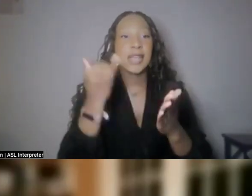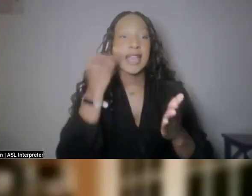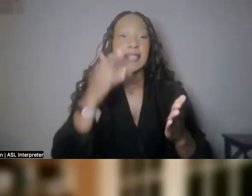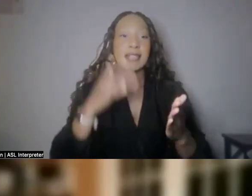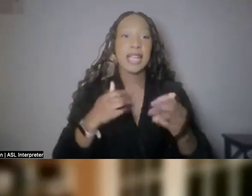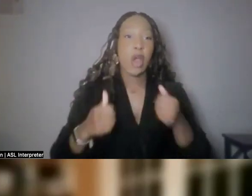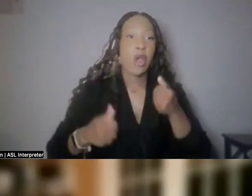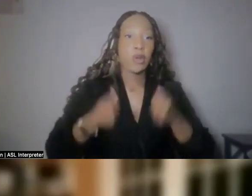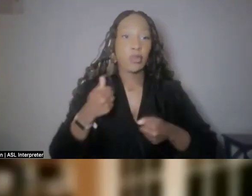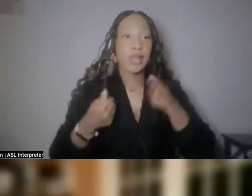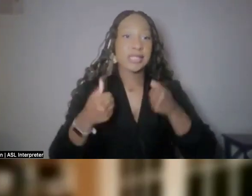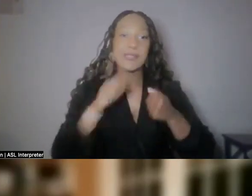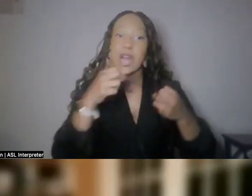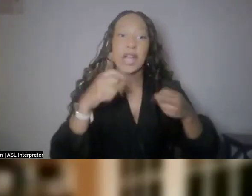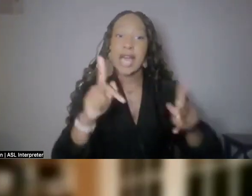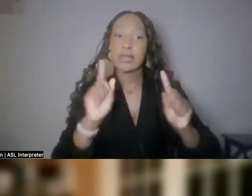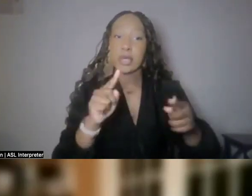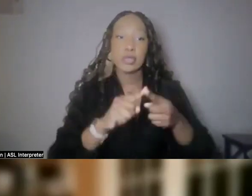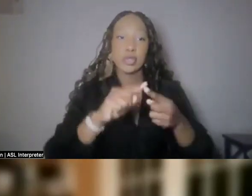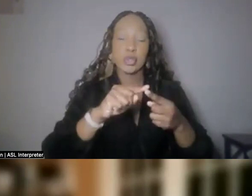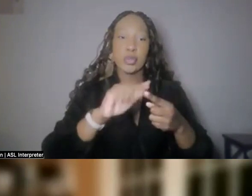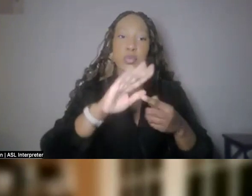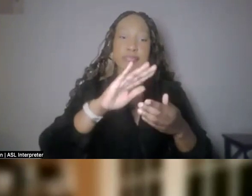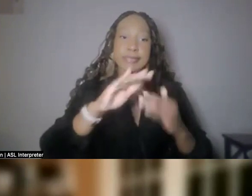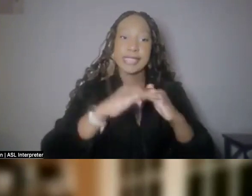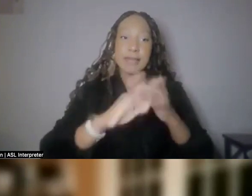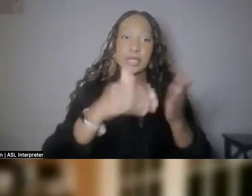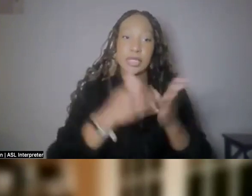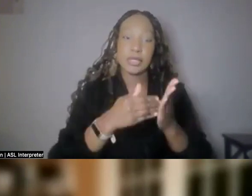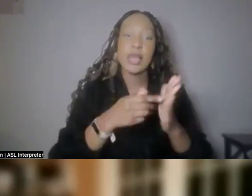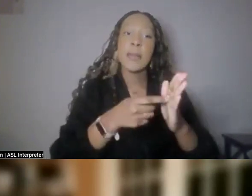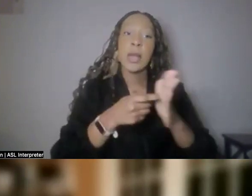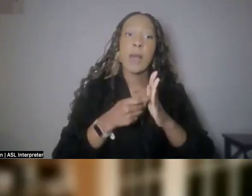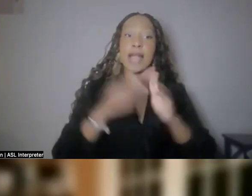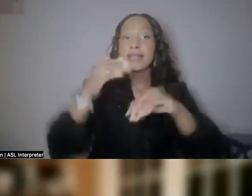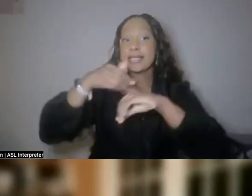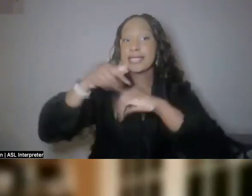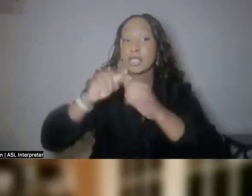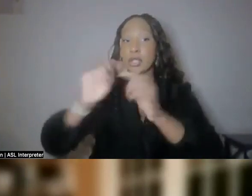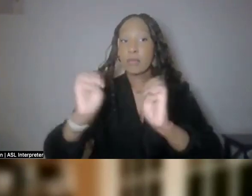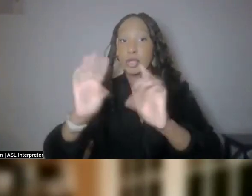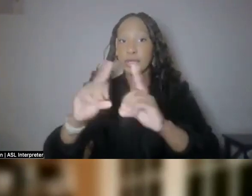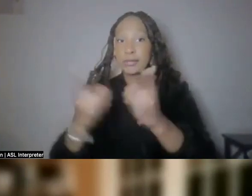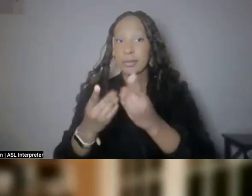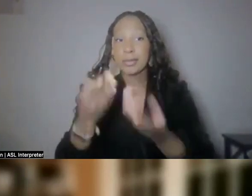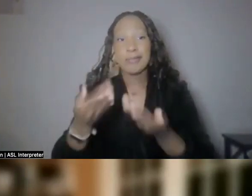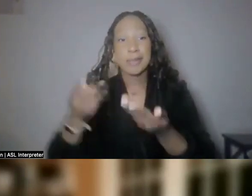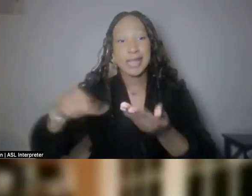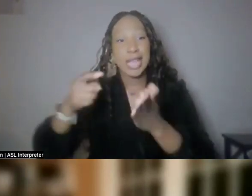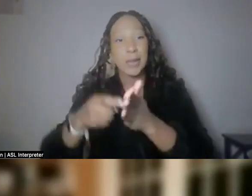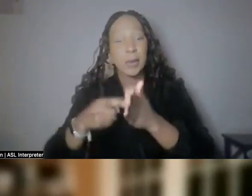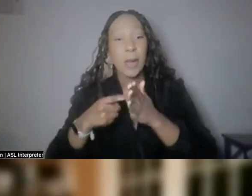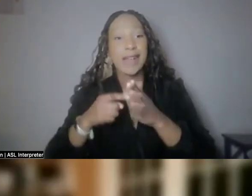agitated. So those patients must be transported to an emergency department because they may require,